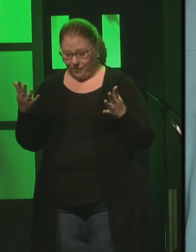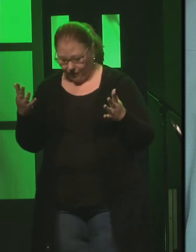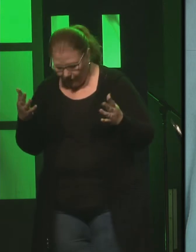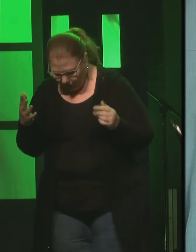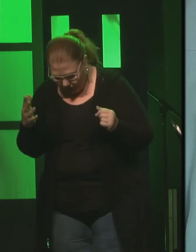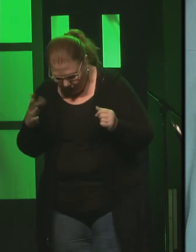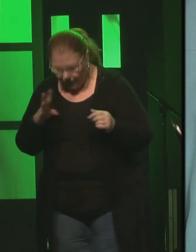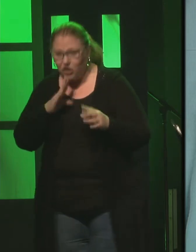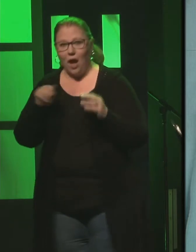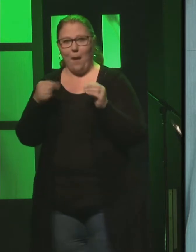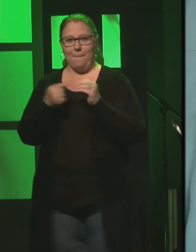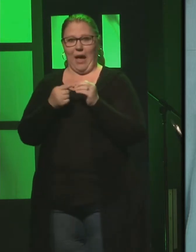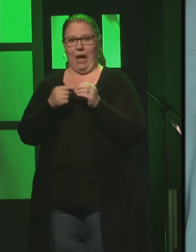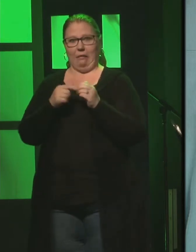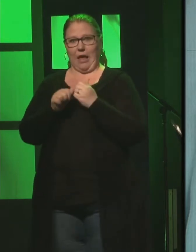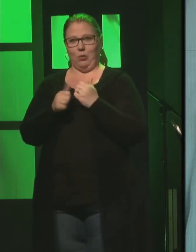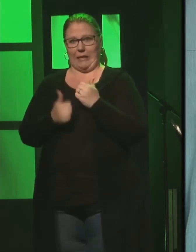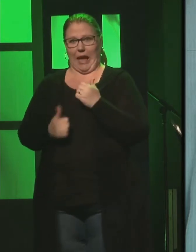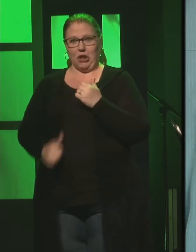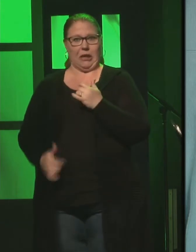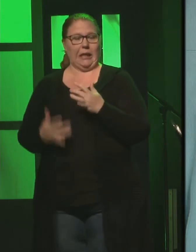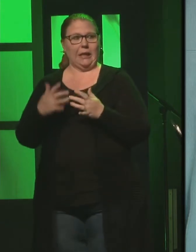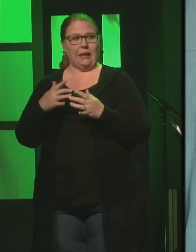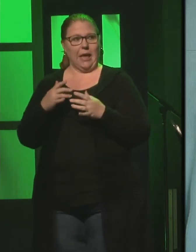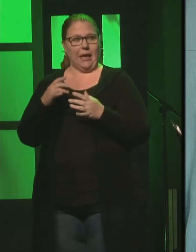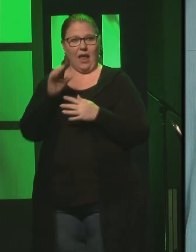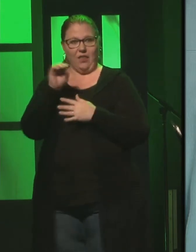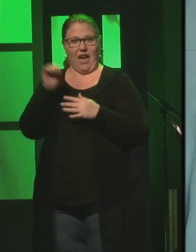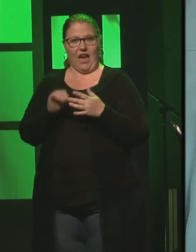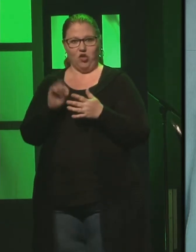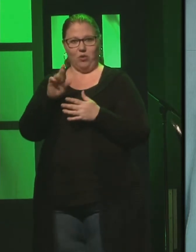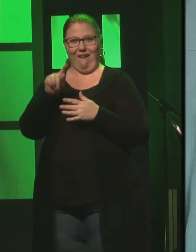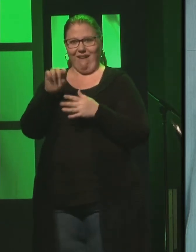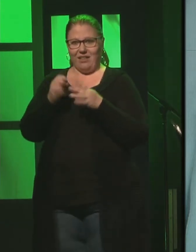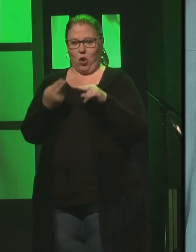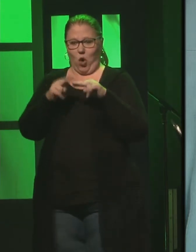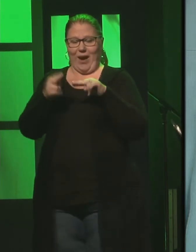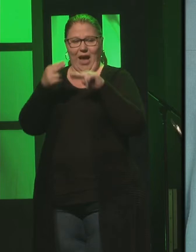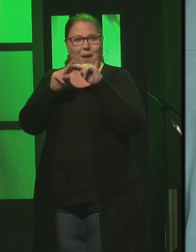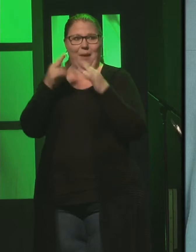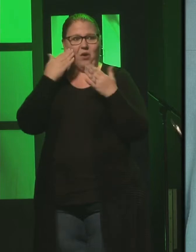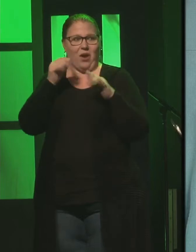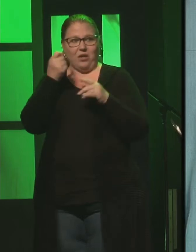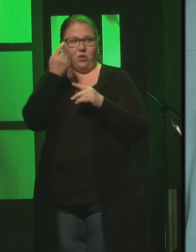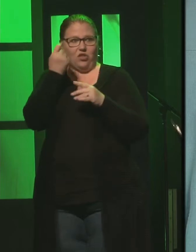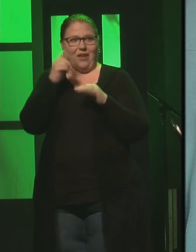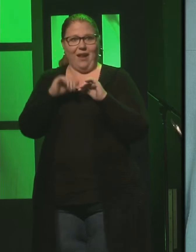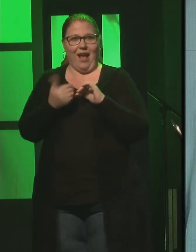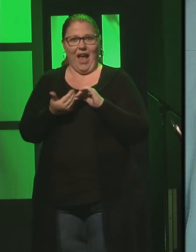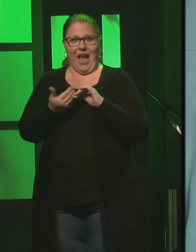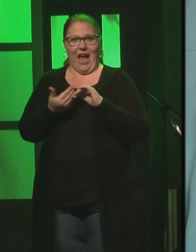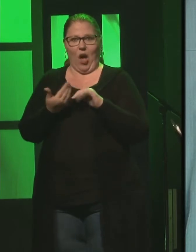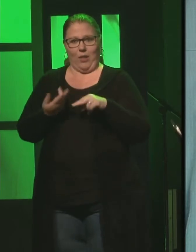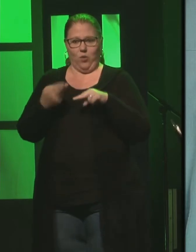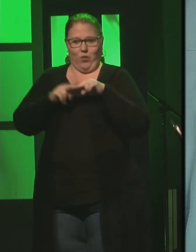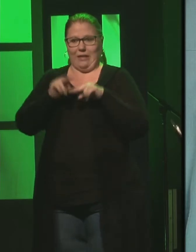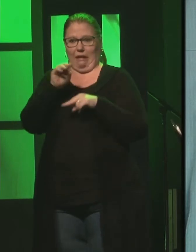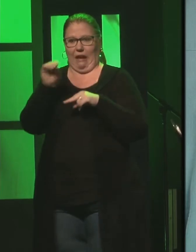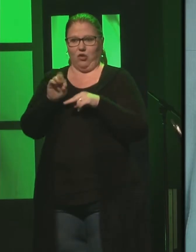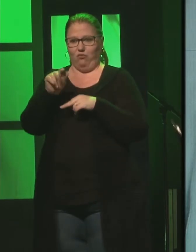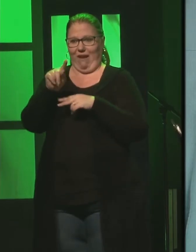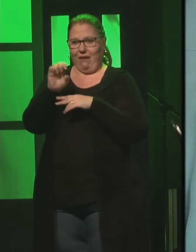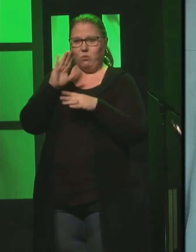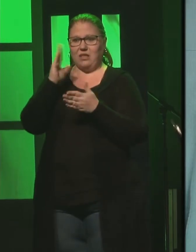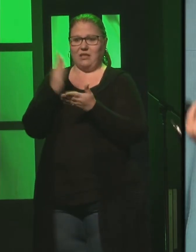talk of recession, interest rates are going up. I had to meet with somebody because I didn't know, I don't understand how, like, raising the interest rate's going to, like,